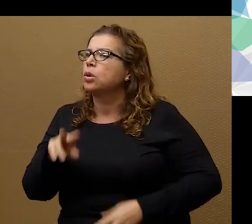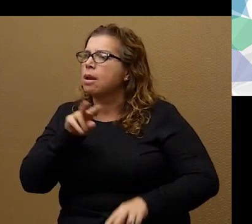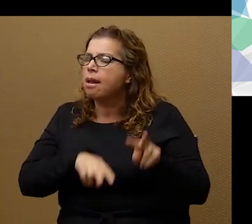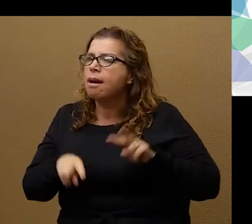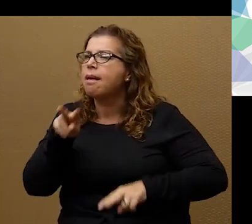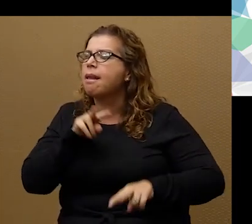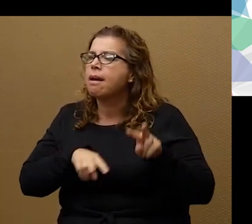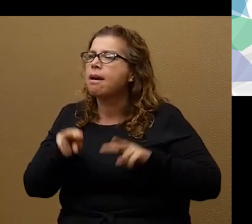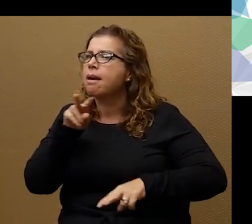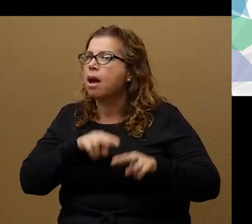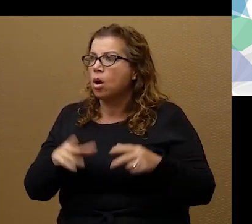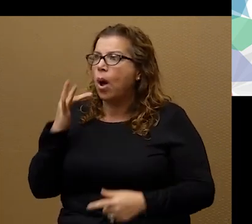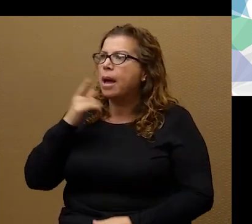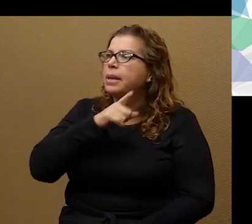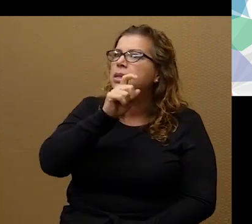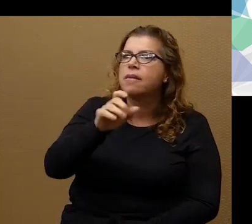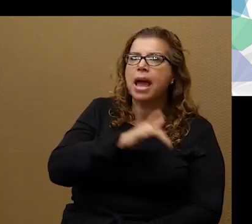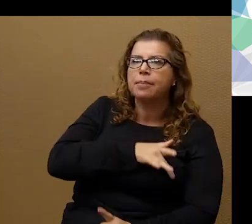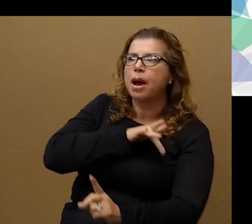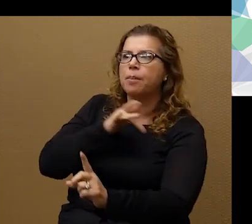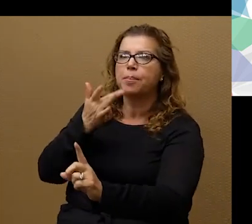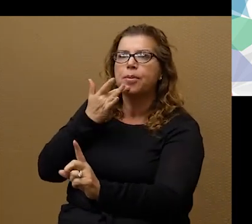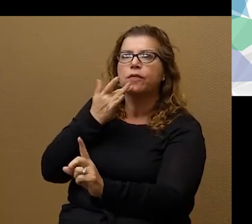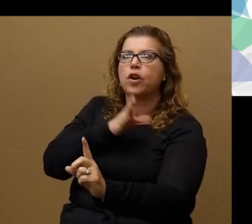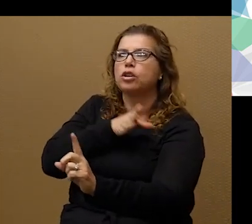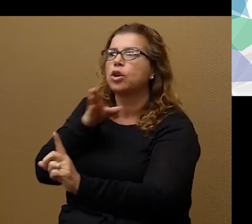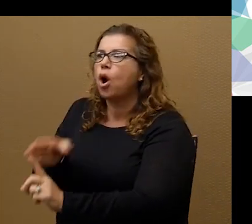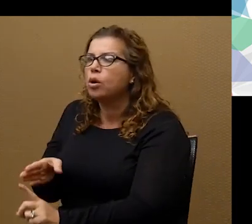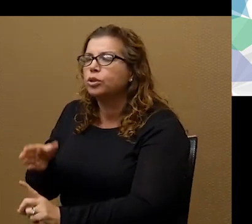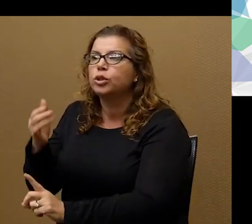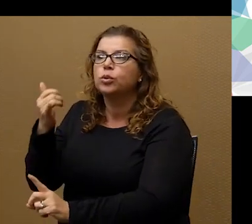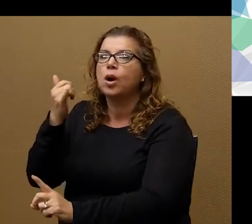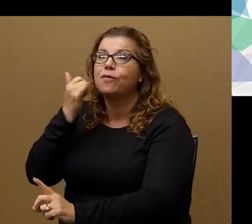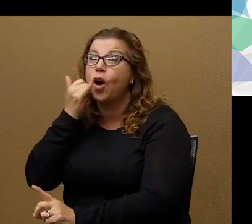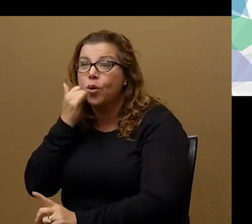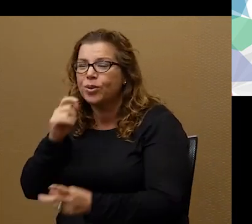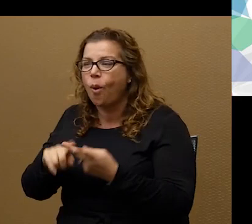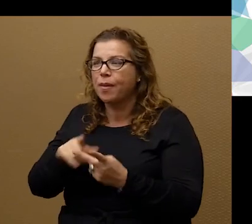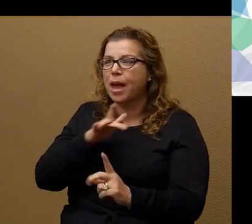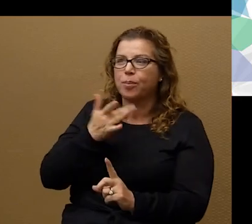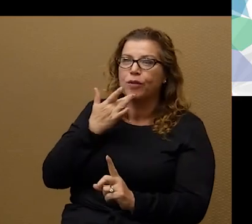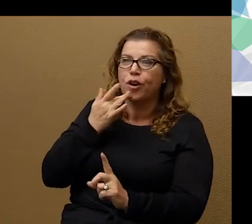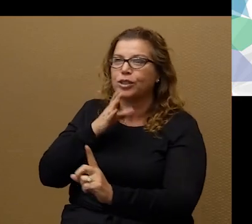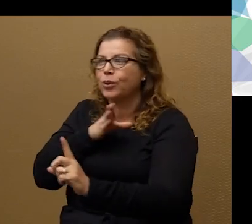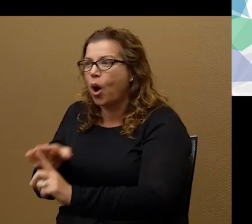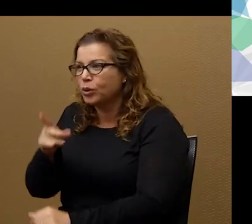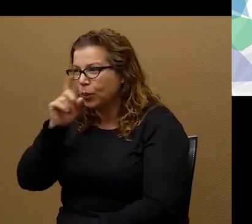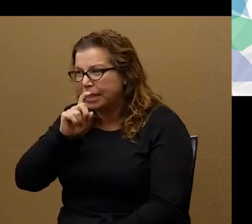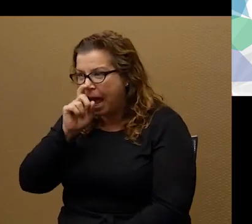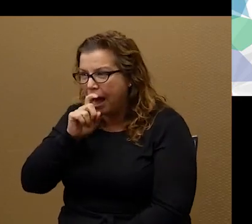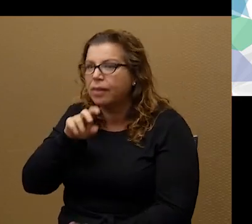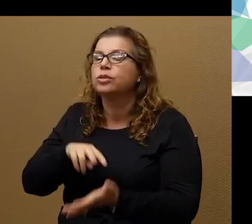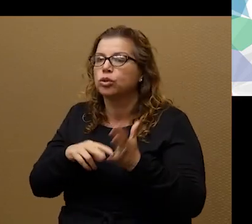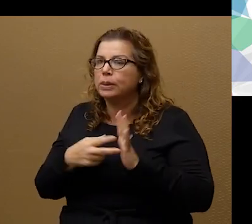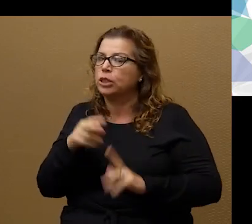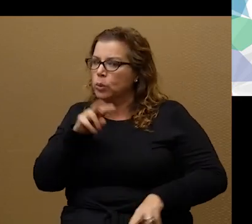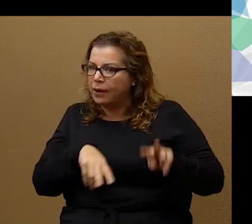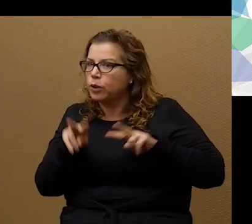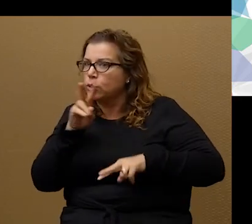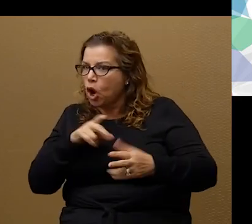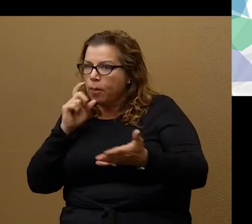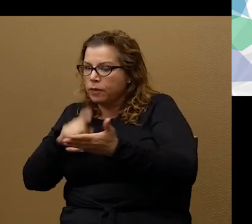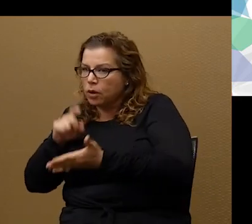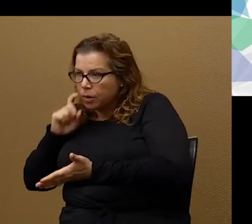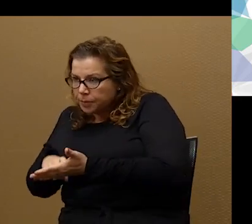always gravitate towards a doll. That might be reinforcing to them. And then you can also do reinforcer sampling and